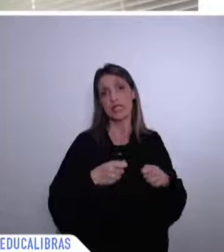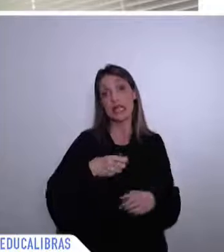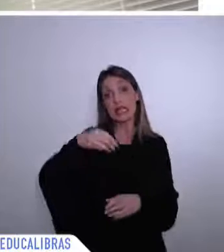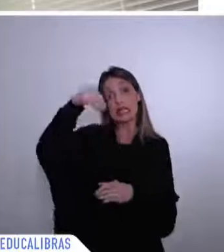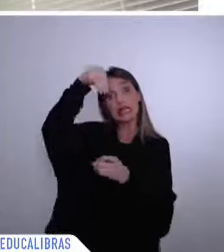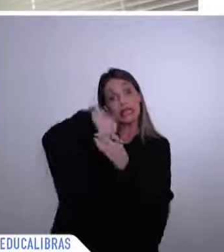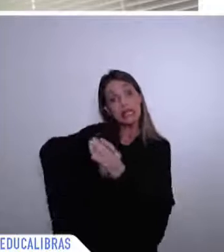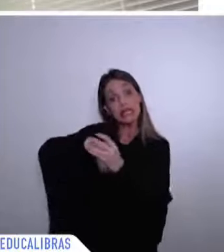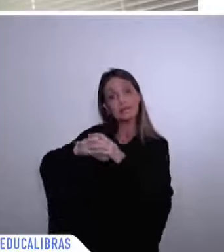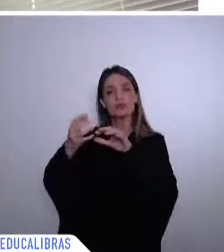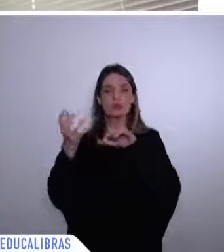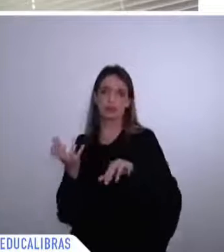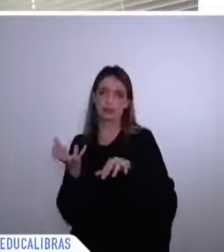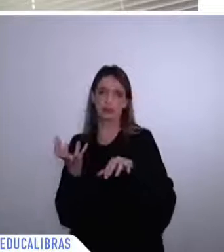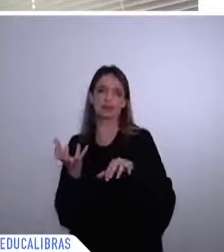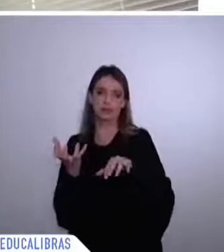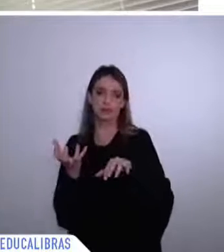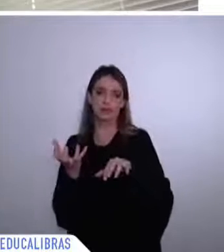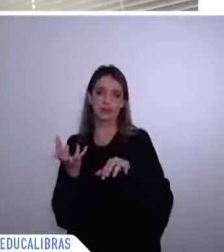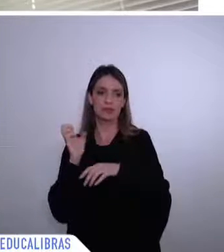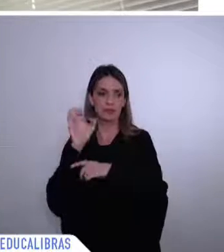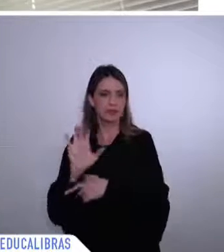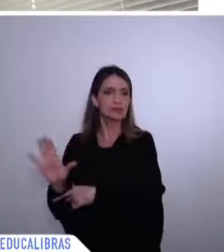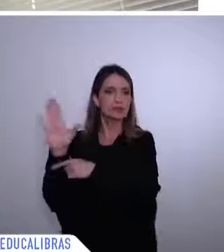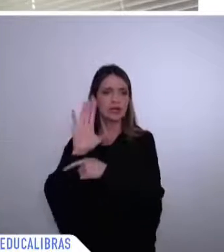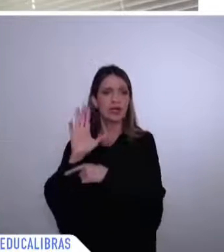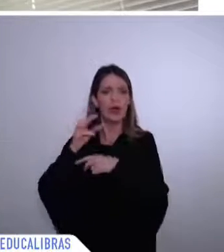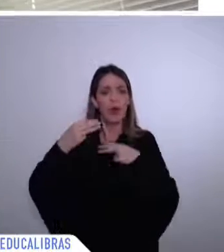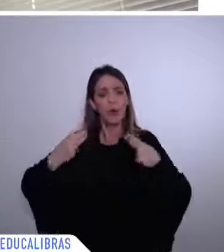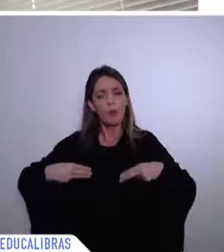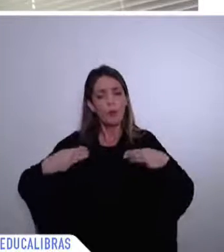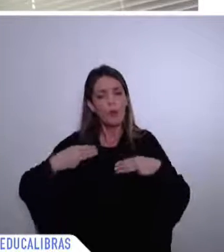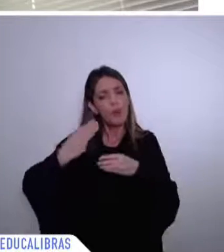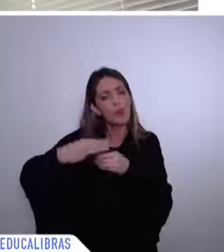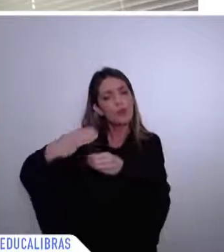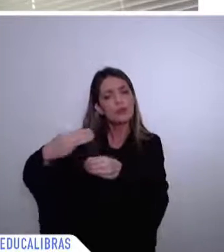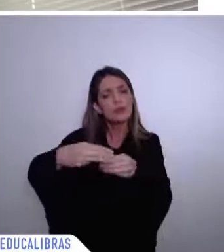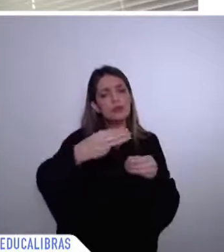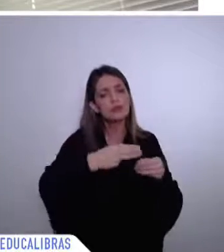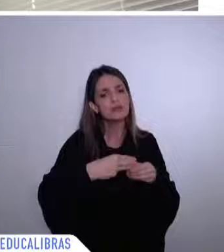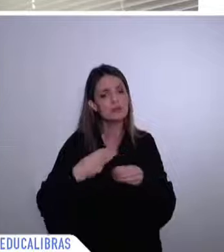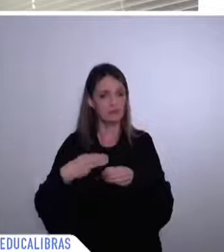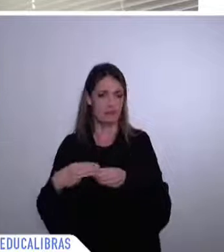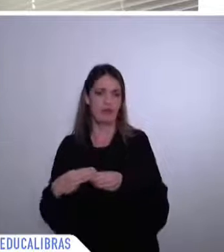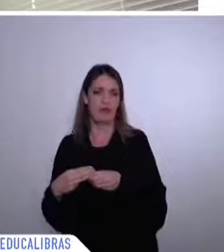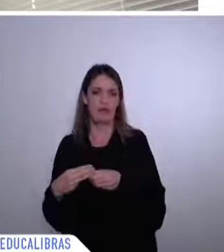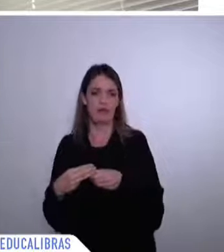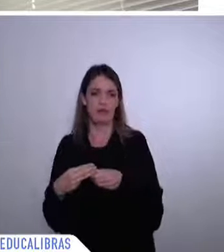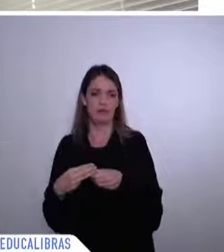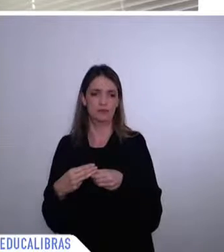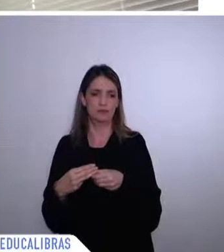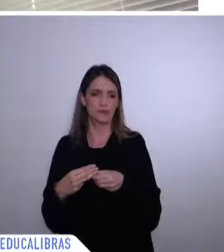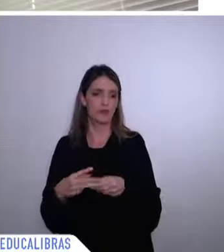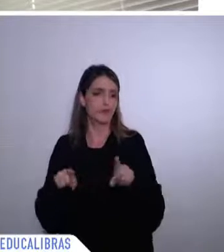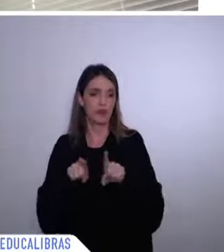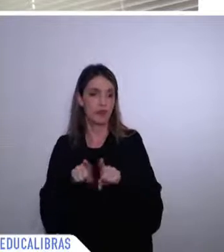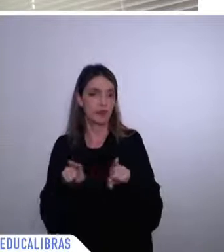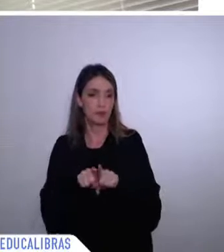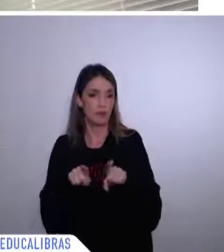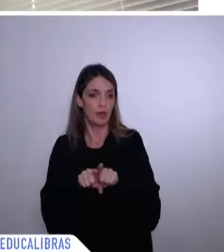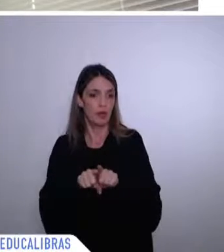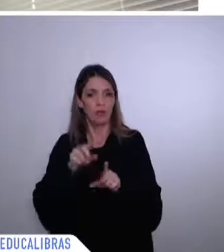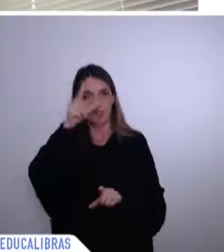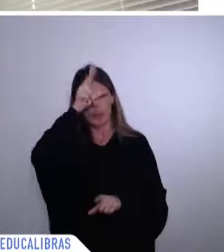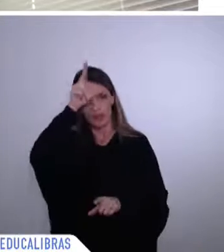and unionize themselves to have the power to fight within all levels of government, national parliament,